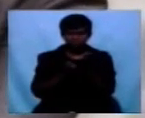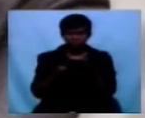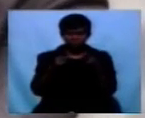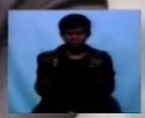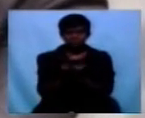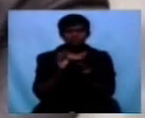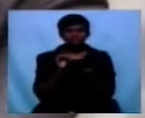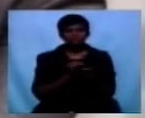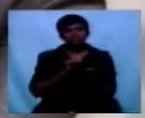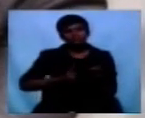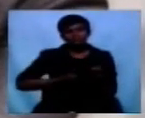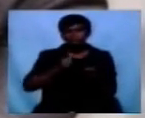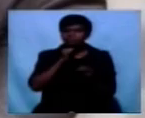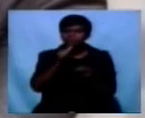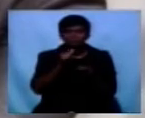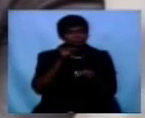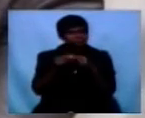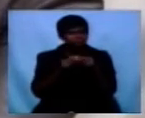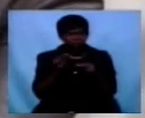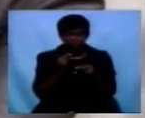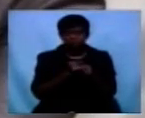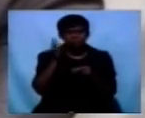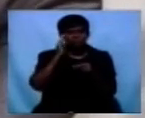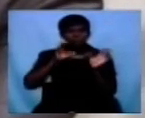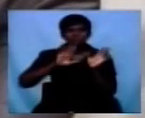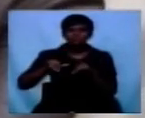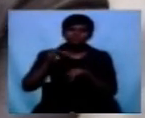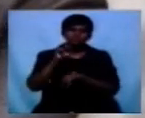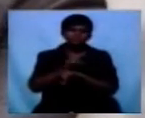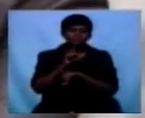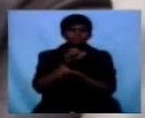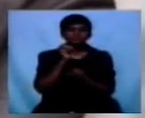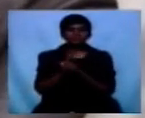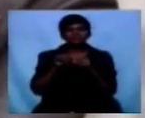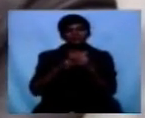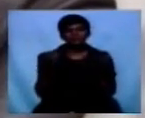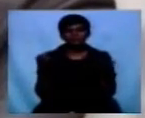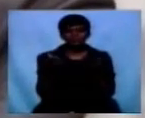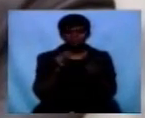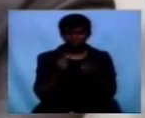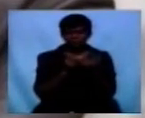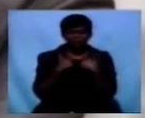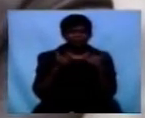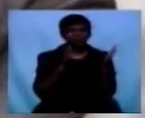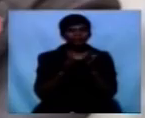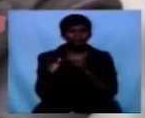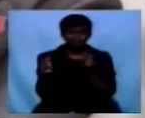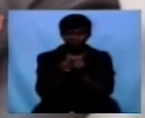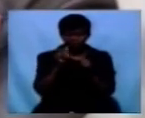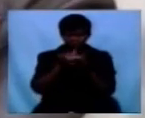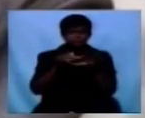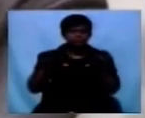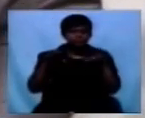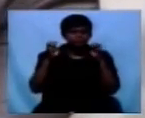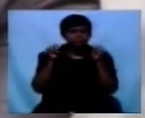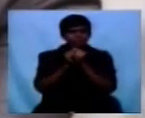ourselves. That does not mean we shall abandon the projects that we have started. we have resolved within cabinet and government